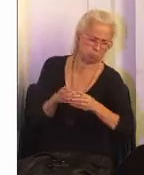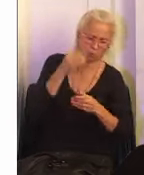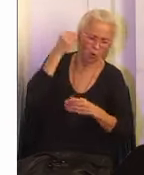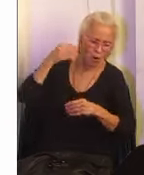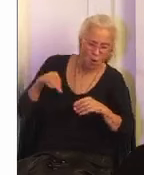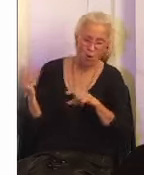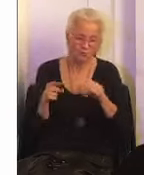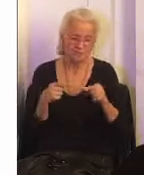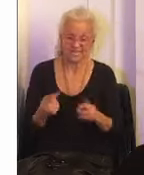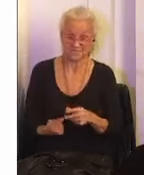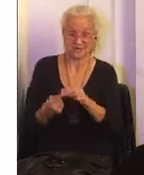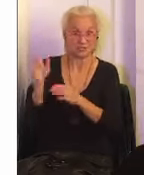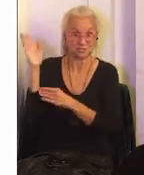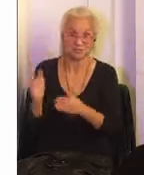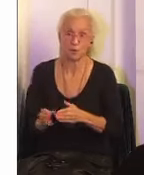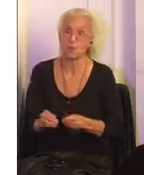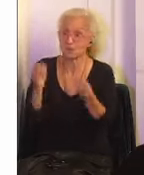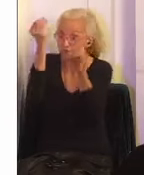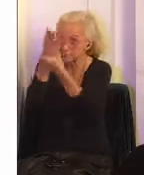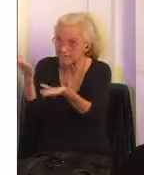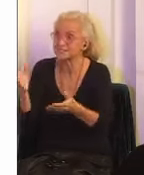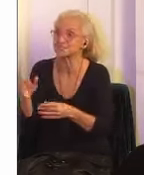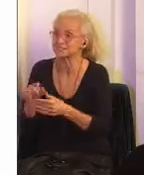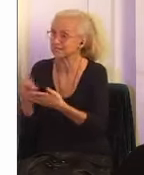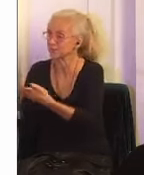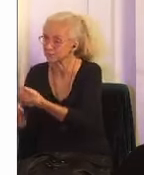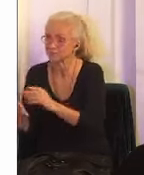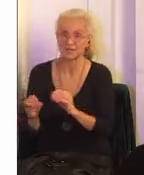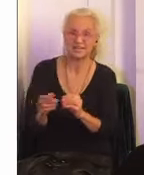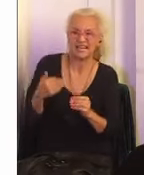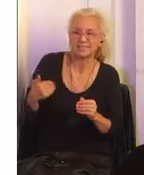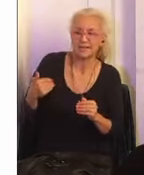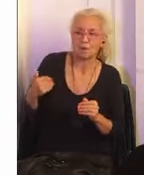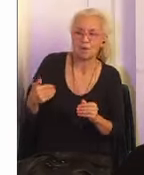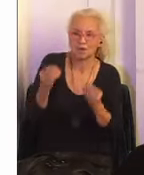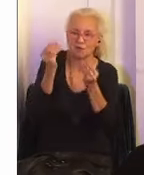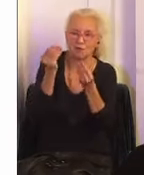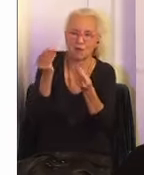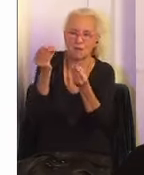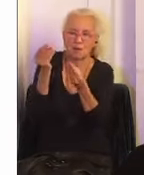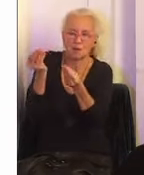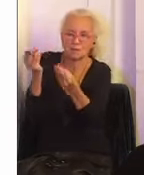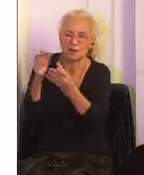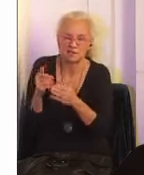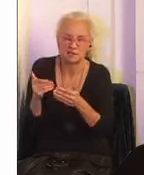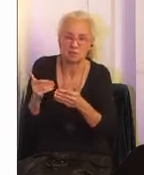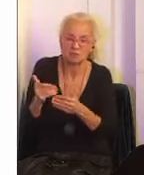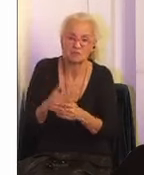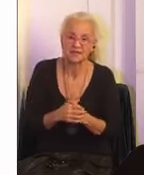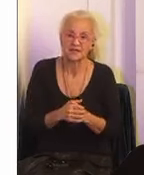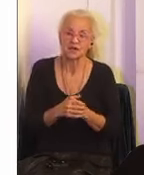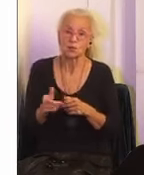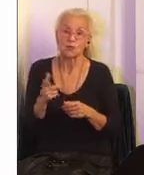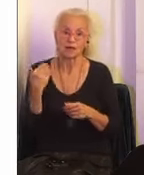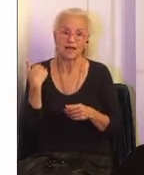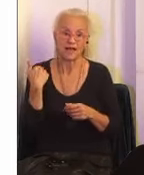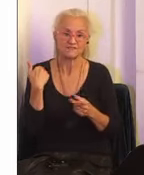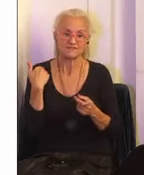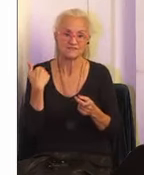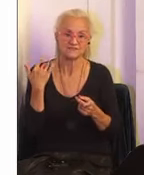special speaker. I'll give you more information about that next week. Little bit by little bit, we get information. And then we're going to